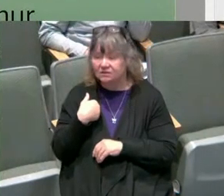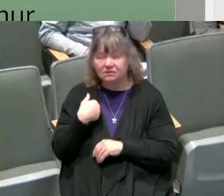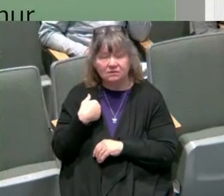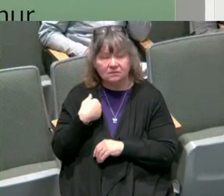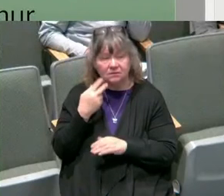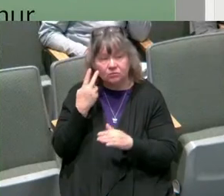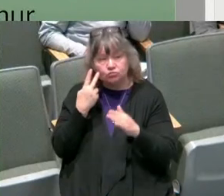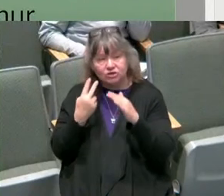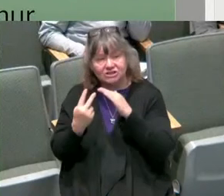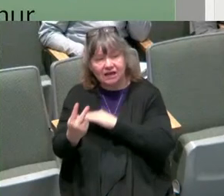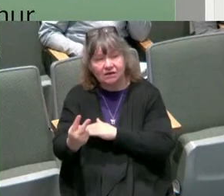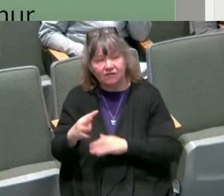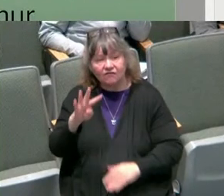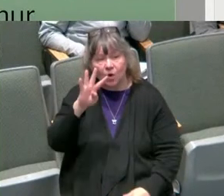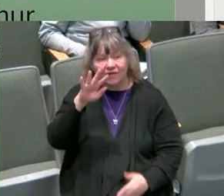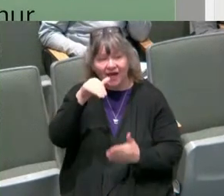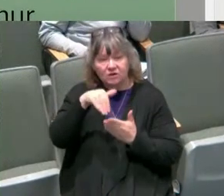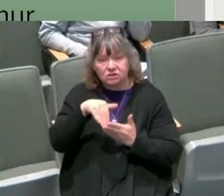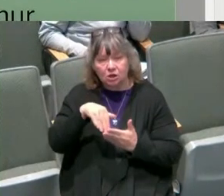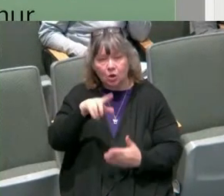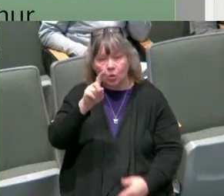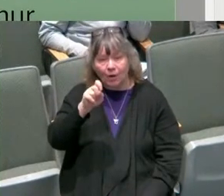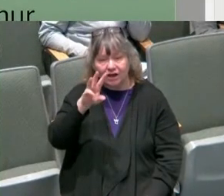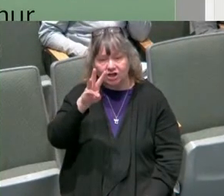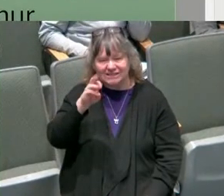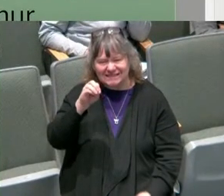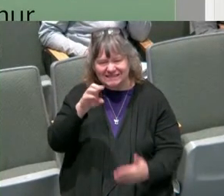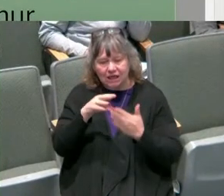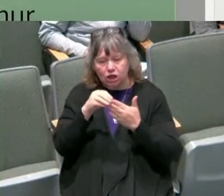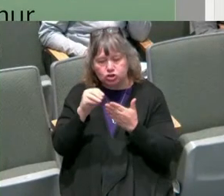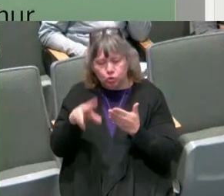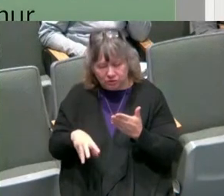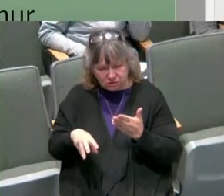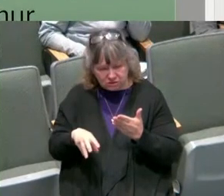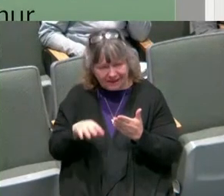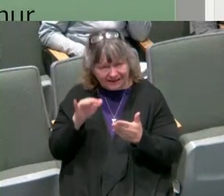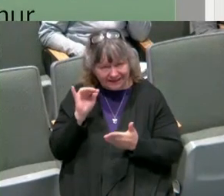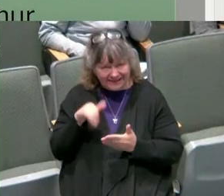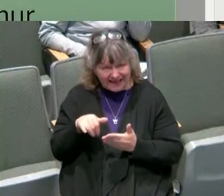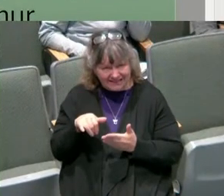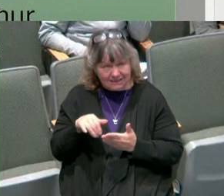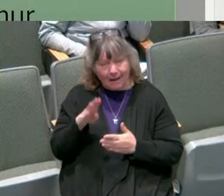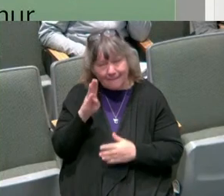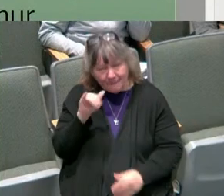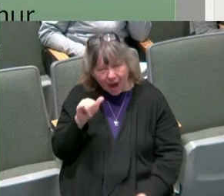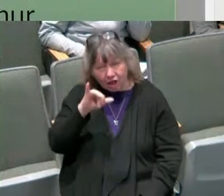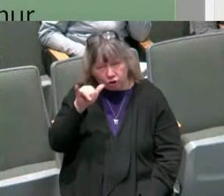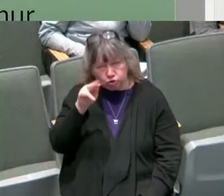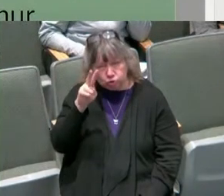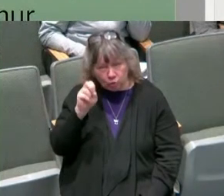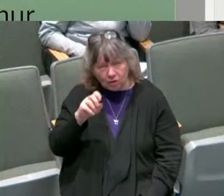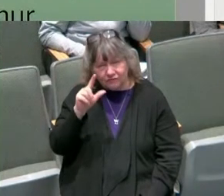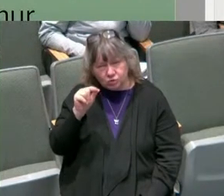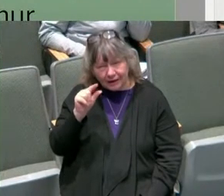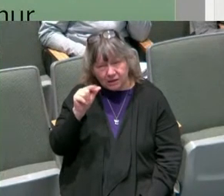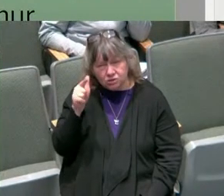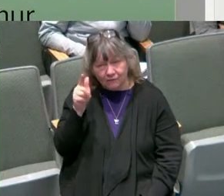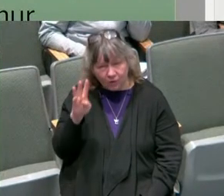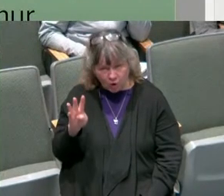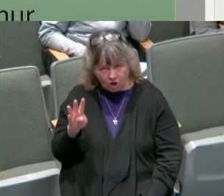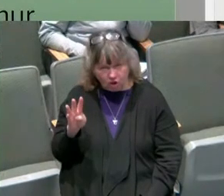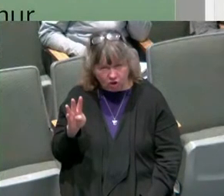projected 4160 students and that would be by June of 2024.